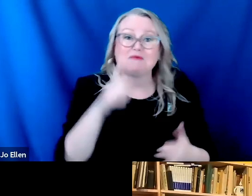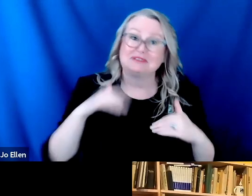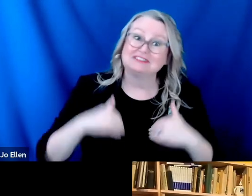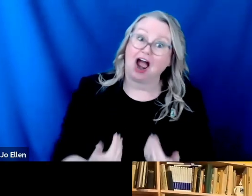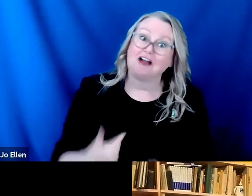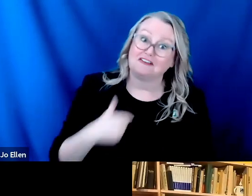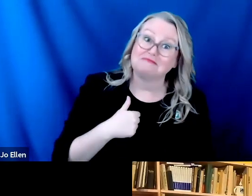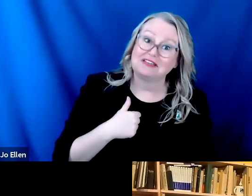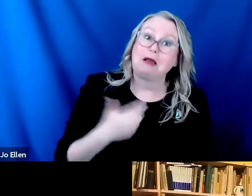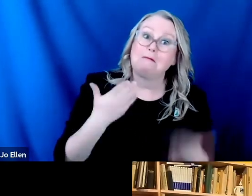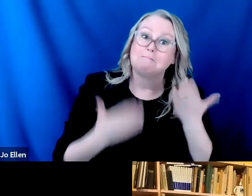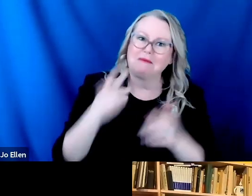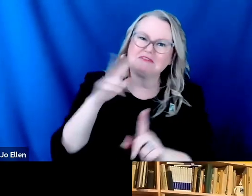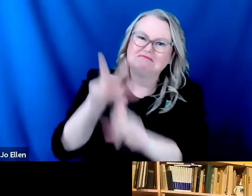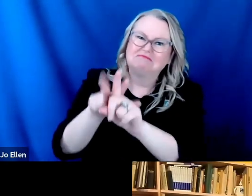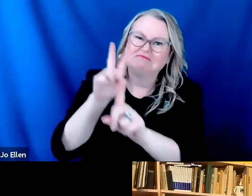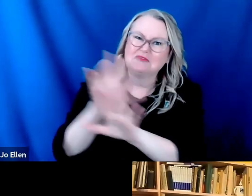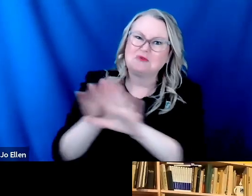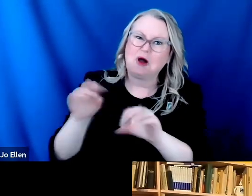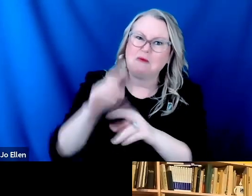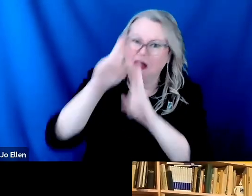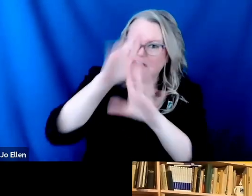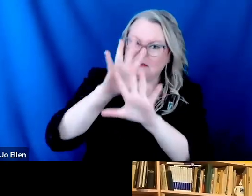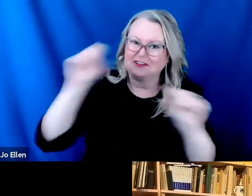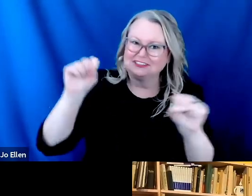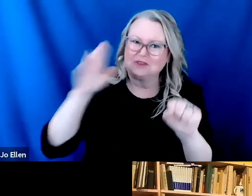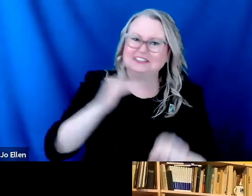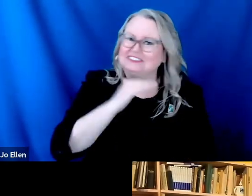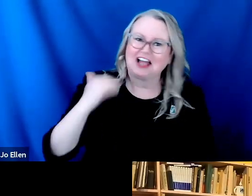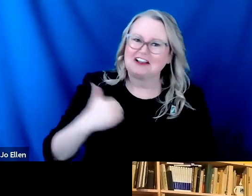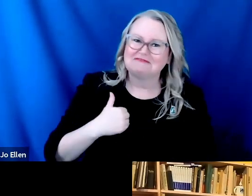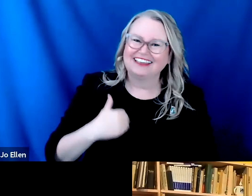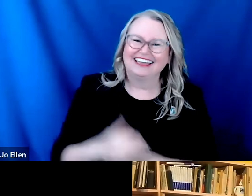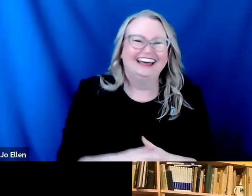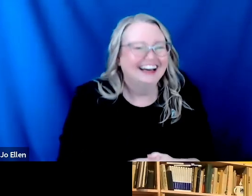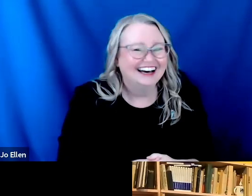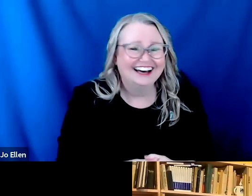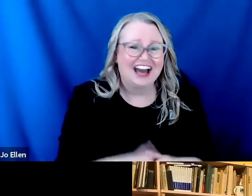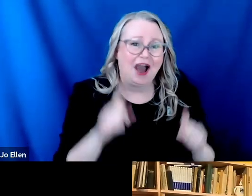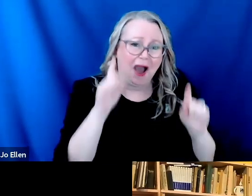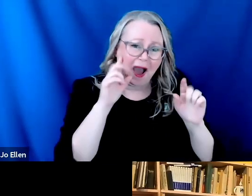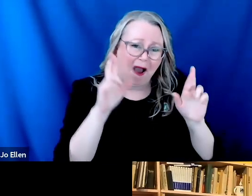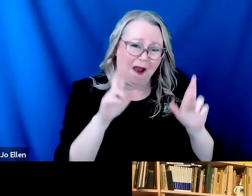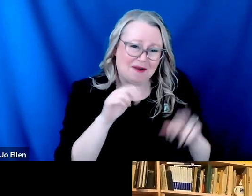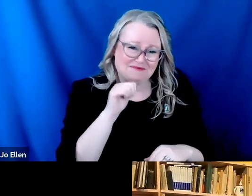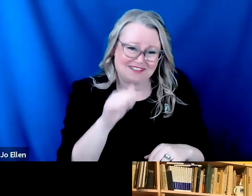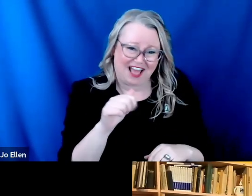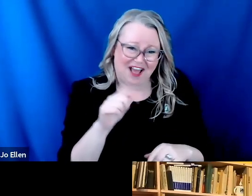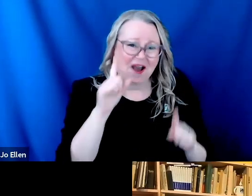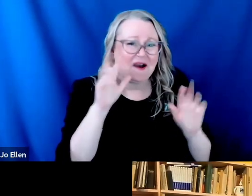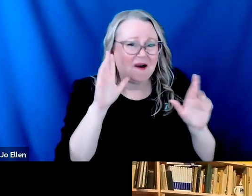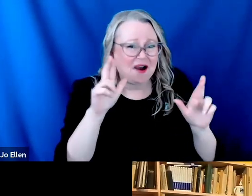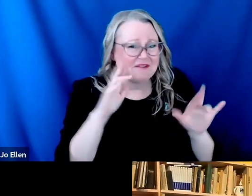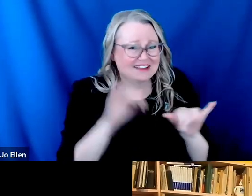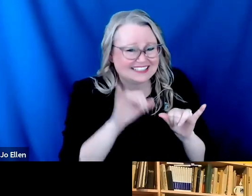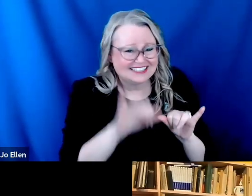that you'll unseat me. I hope not. Thank you again. Thank you, Kenji.